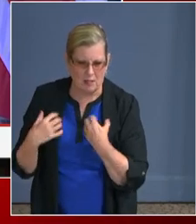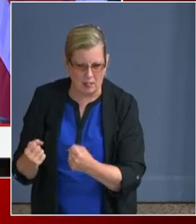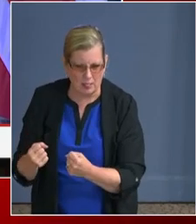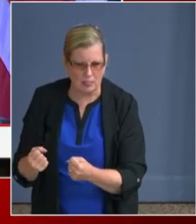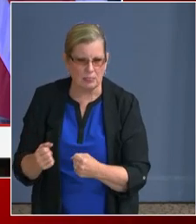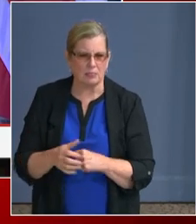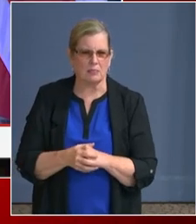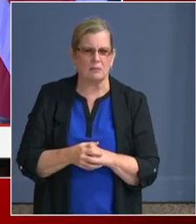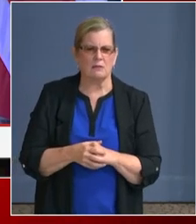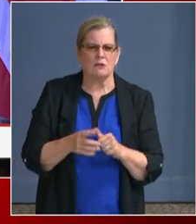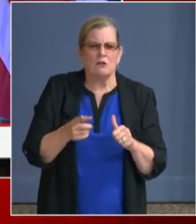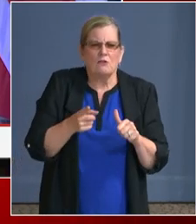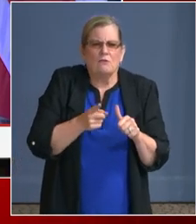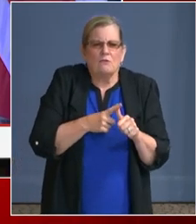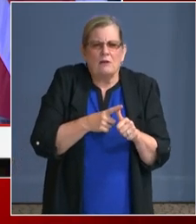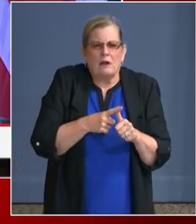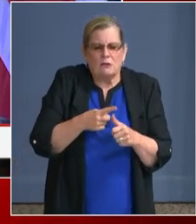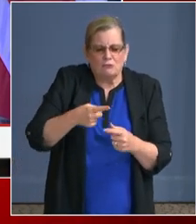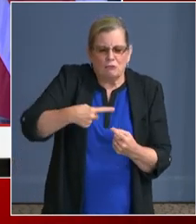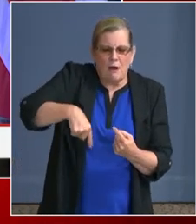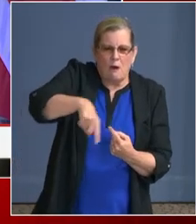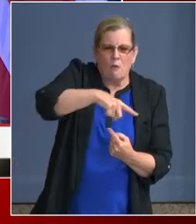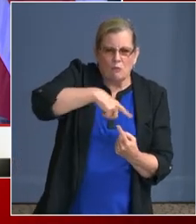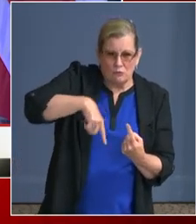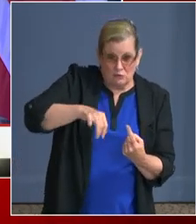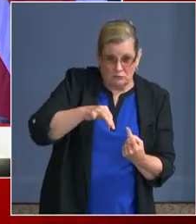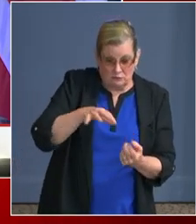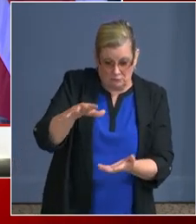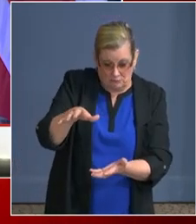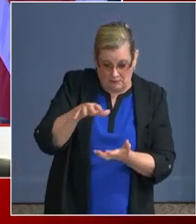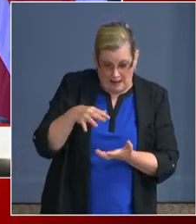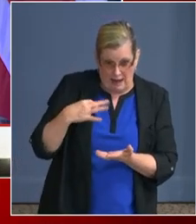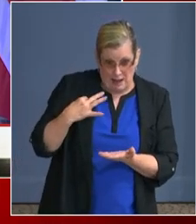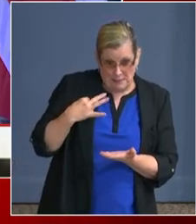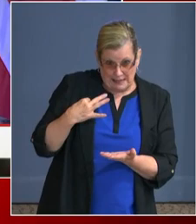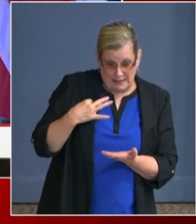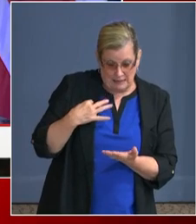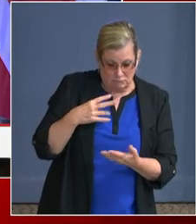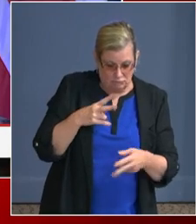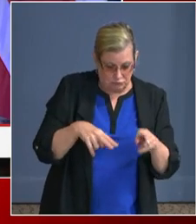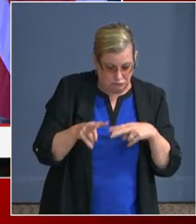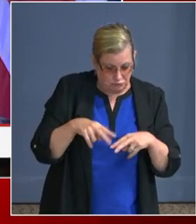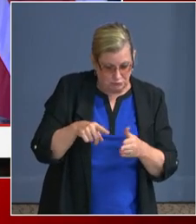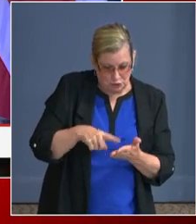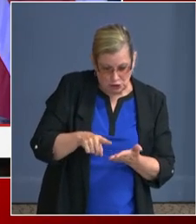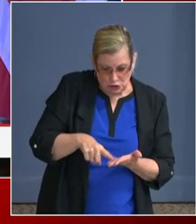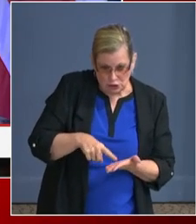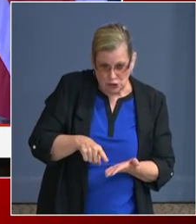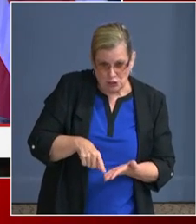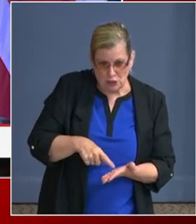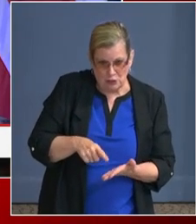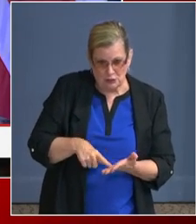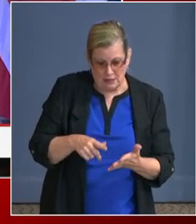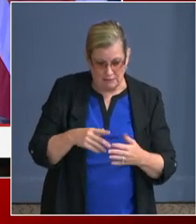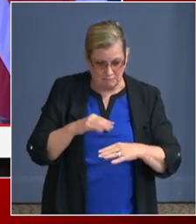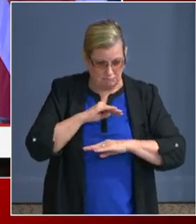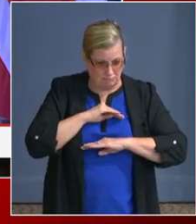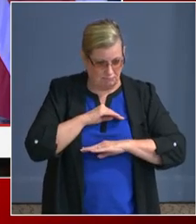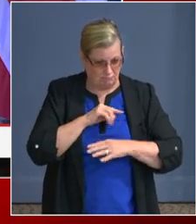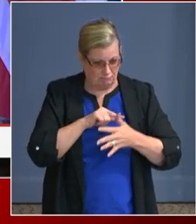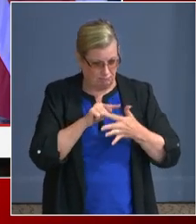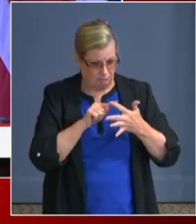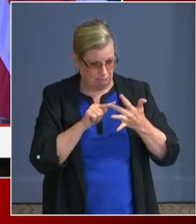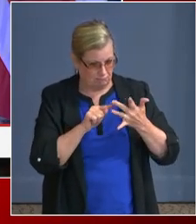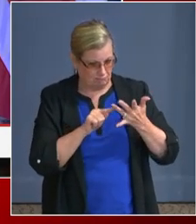round of plans from them, and we're reviewing those right now to make sure that that everything that's in there that's written